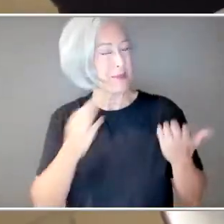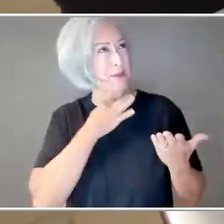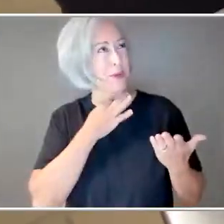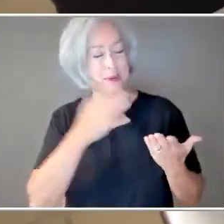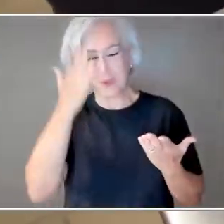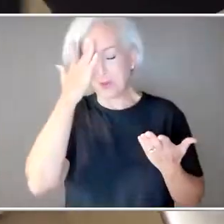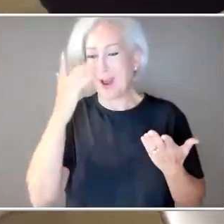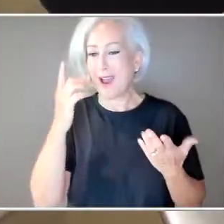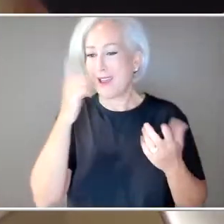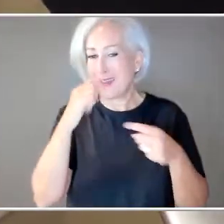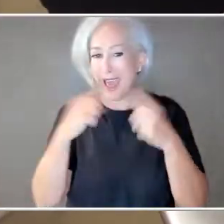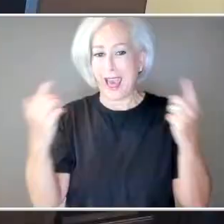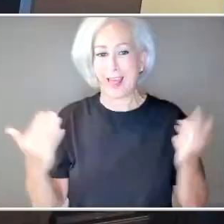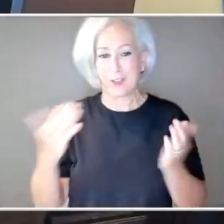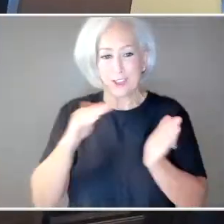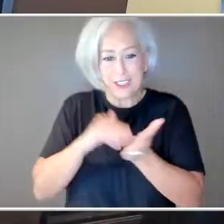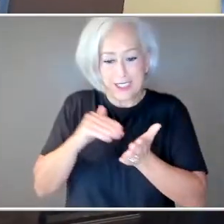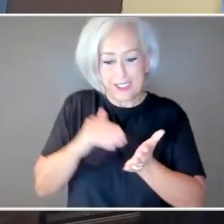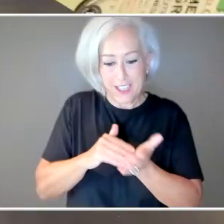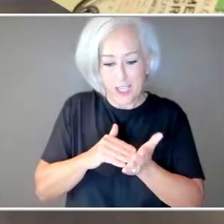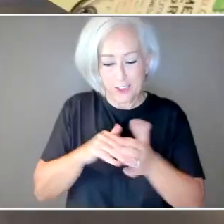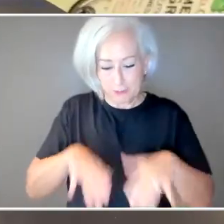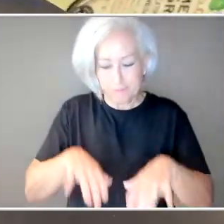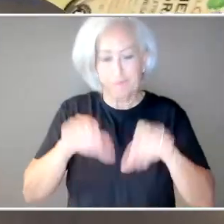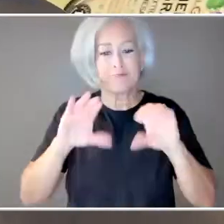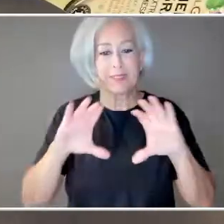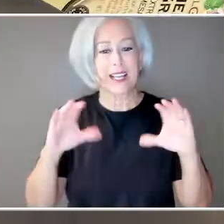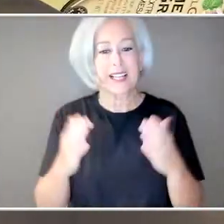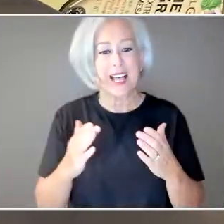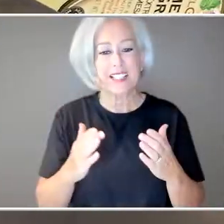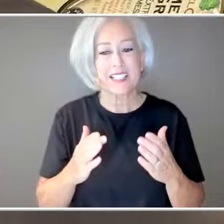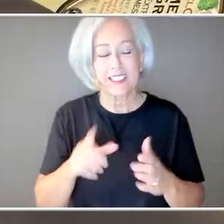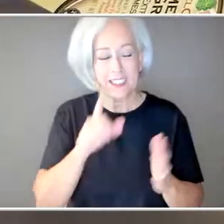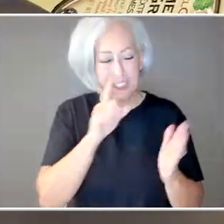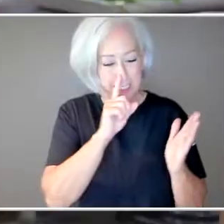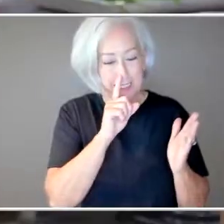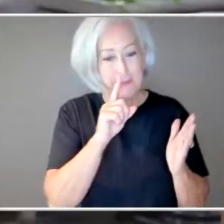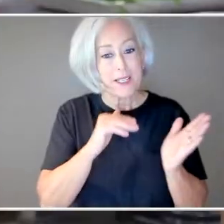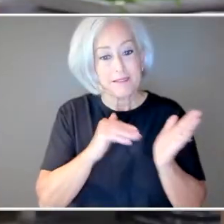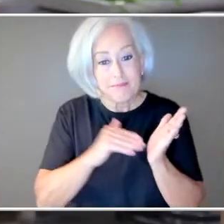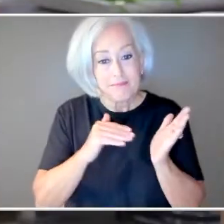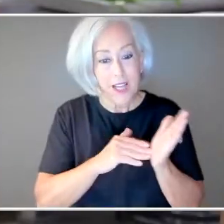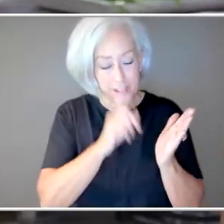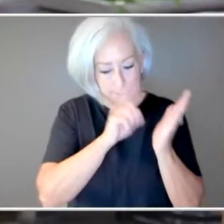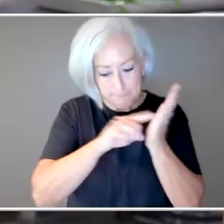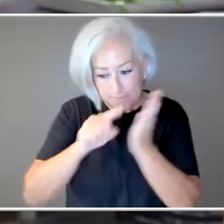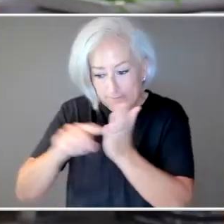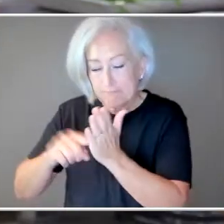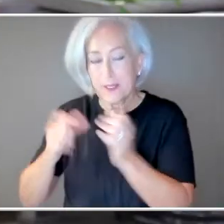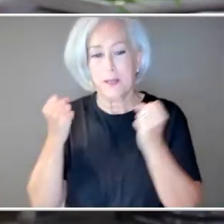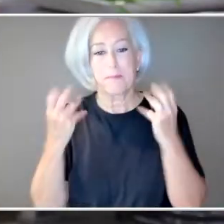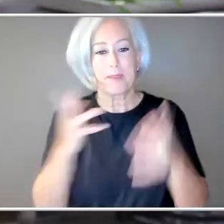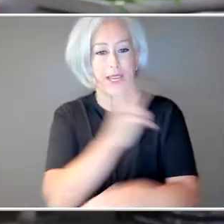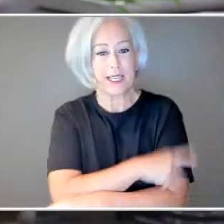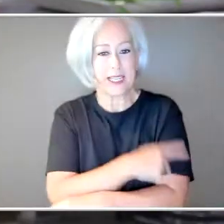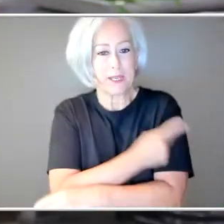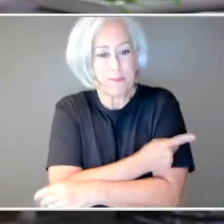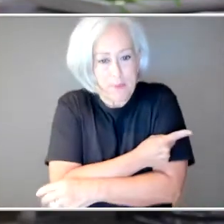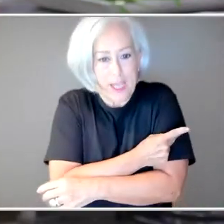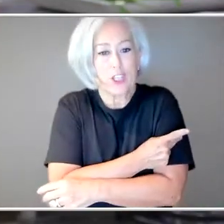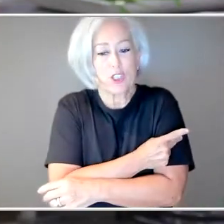says she noticed a common thread among her food allergy patients. Many of my patients were underserved in